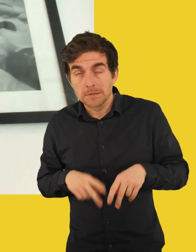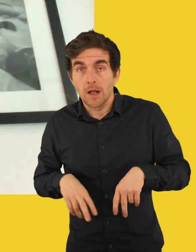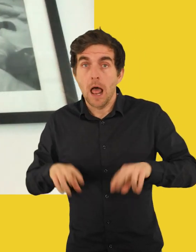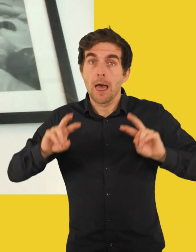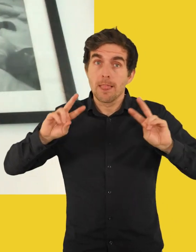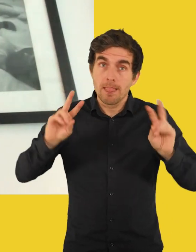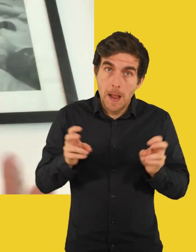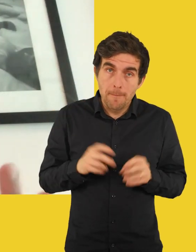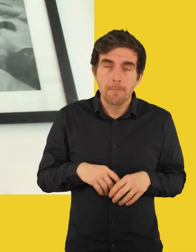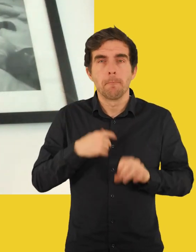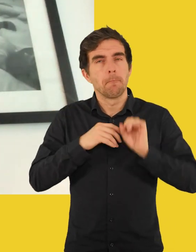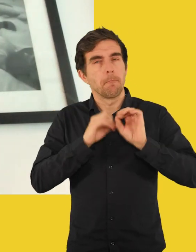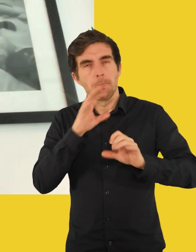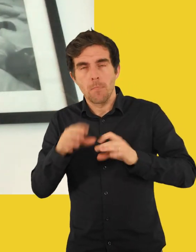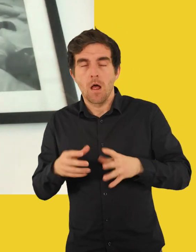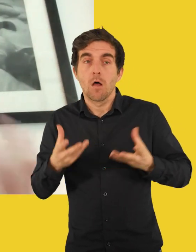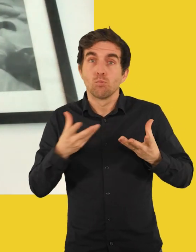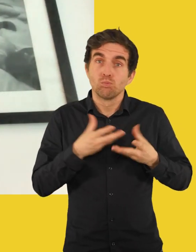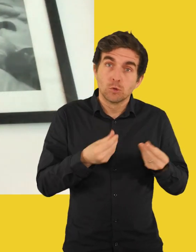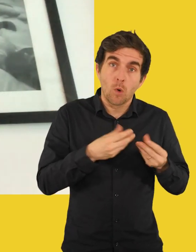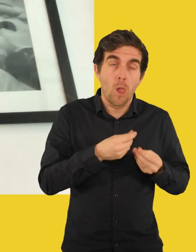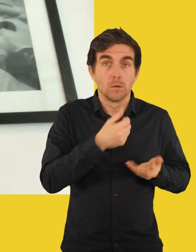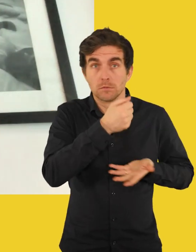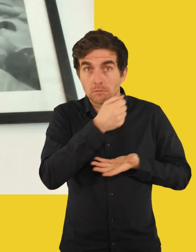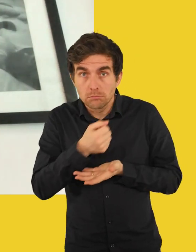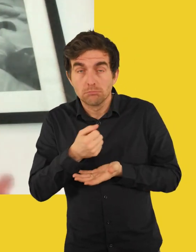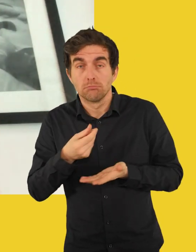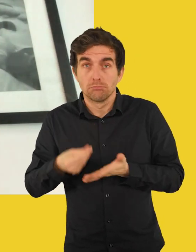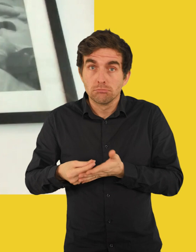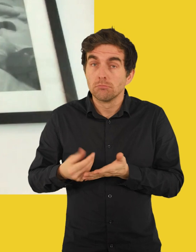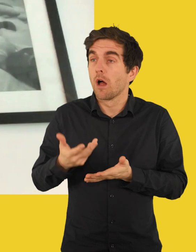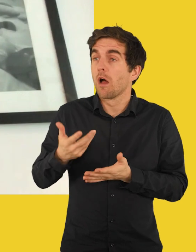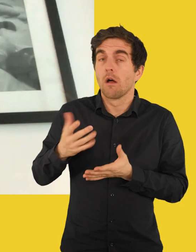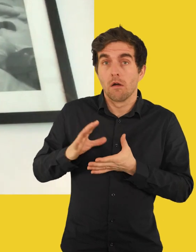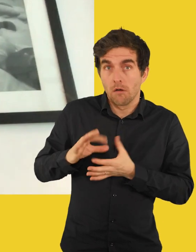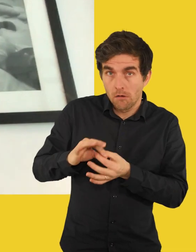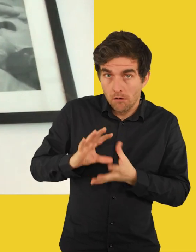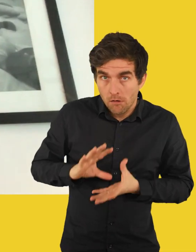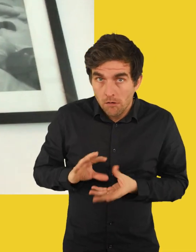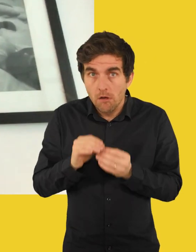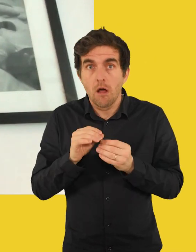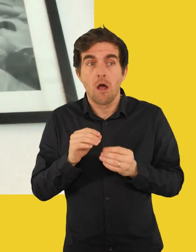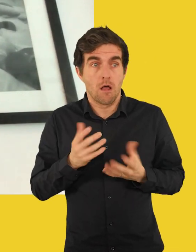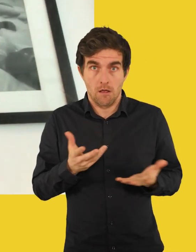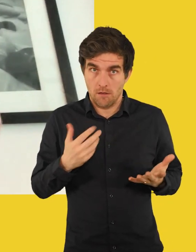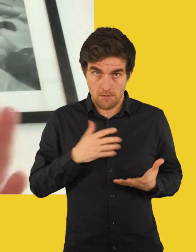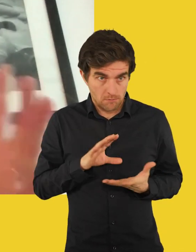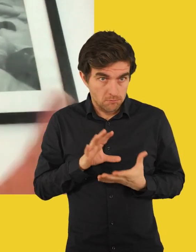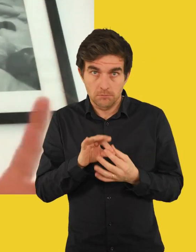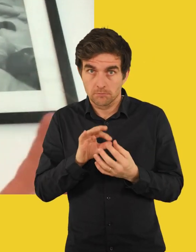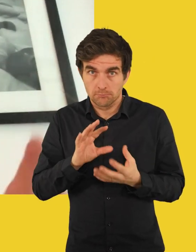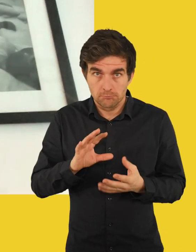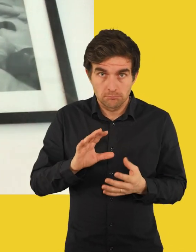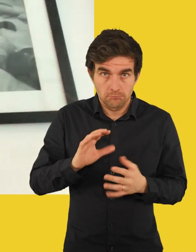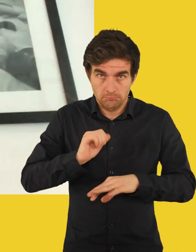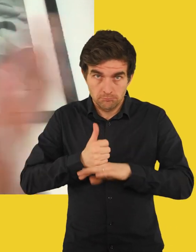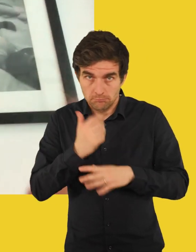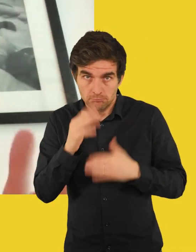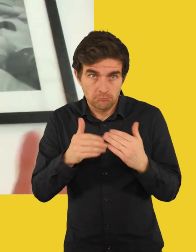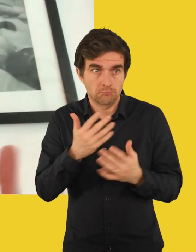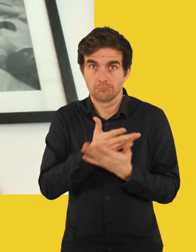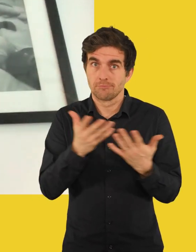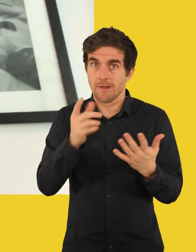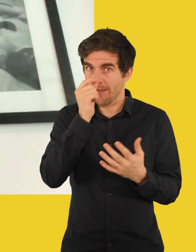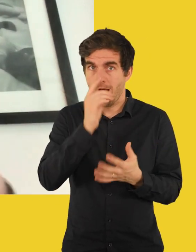the format, the theme, as I mentioned, the resources and funding, all these things are co-designed. And then the day is co-created by all